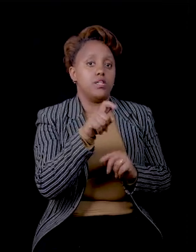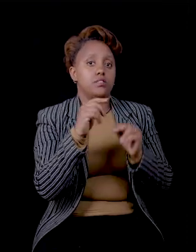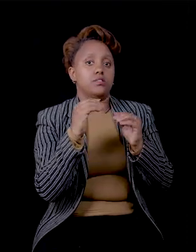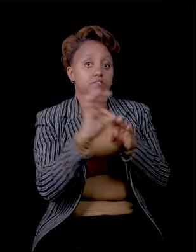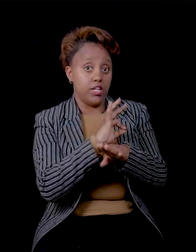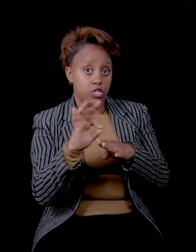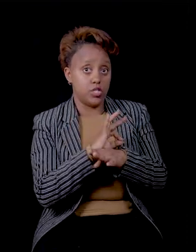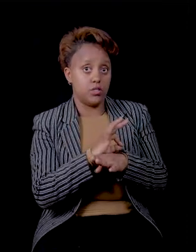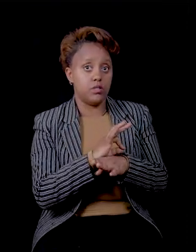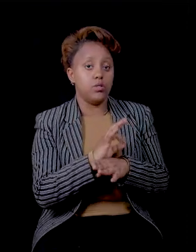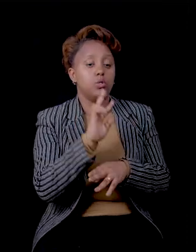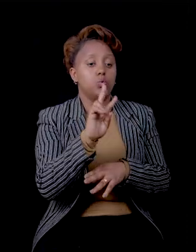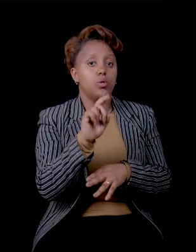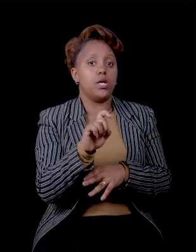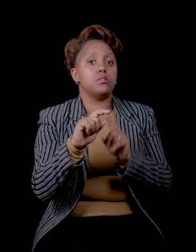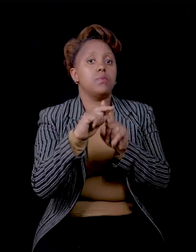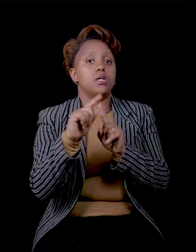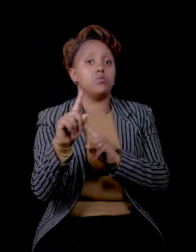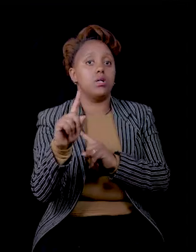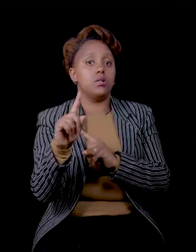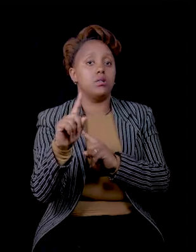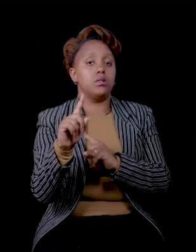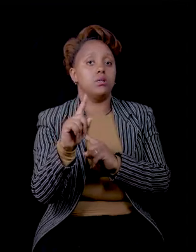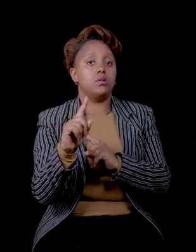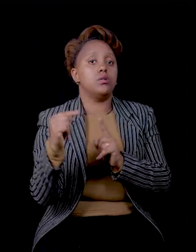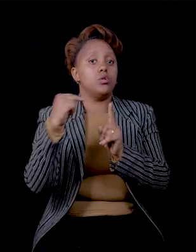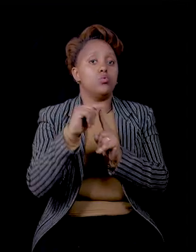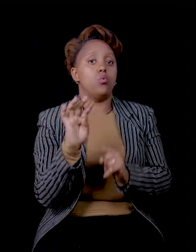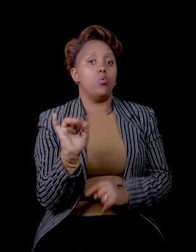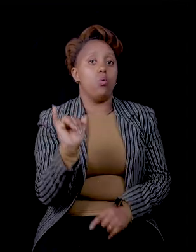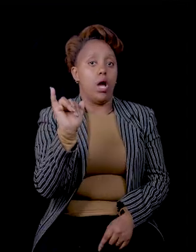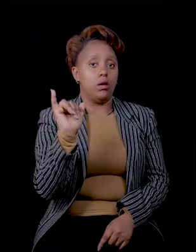by a function of 2x plus 1 into y.